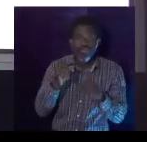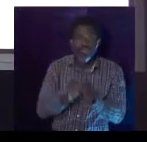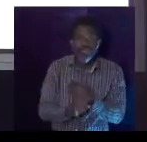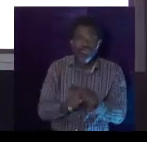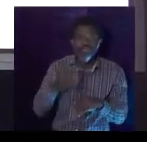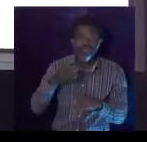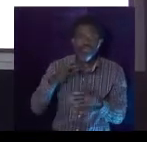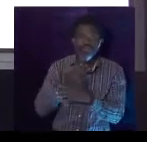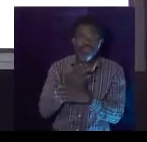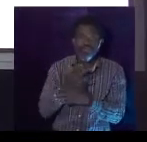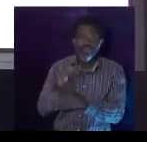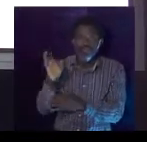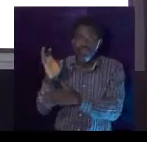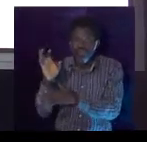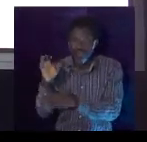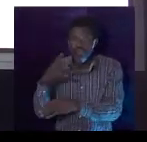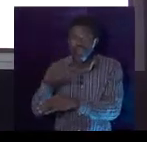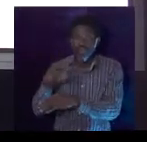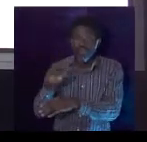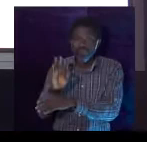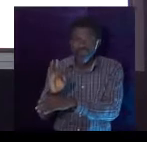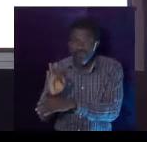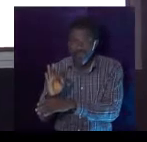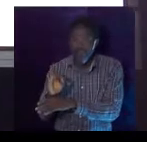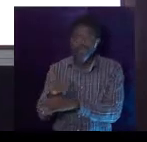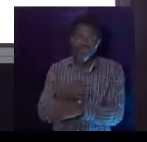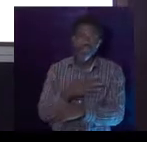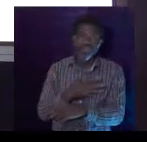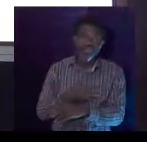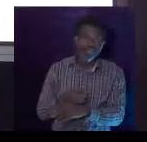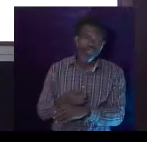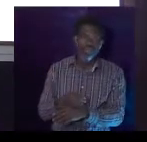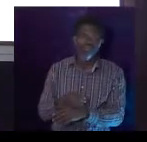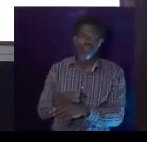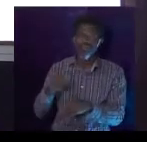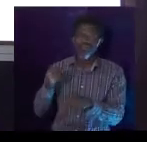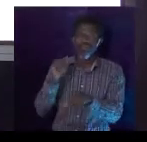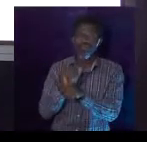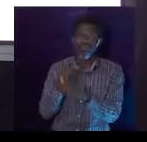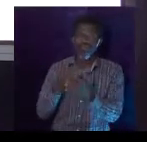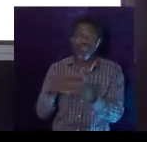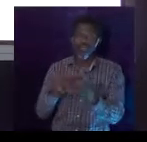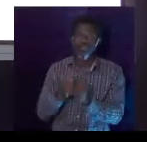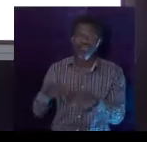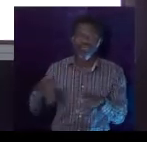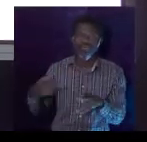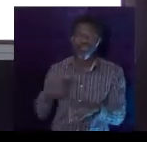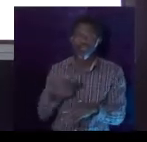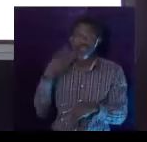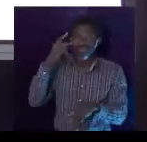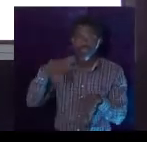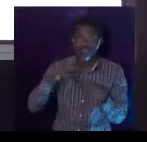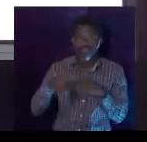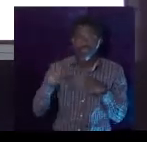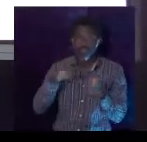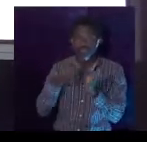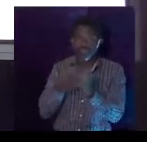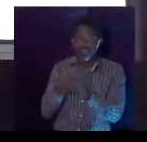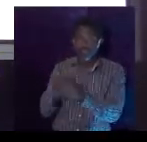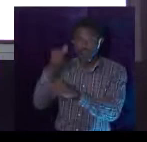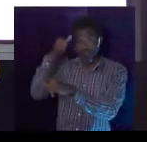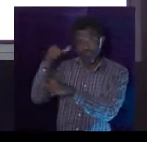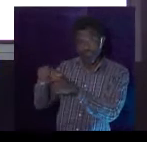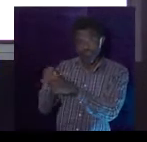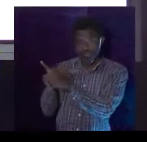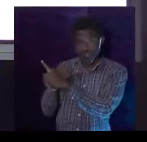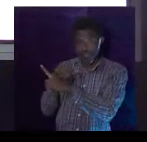links them together. All he has to do is to apply that link, and he will get it. Let's see how we're going to do this. We must remember to start